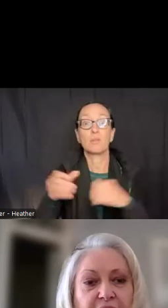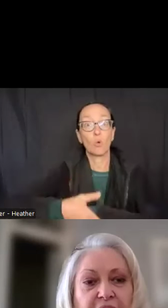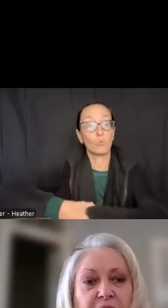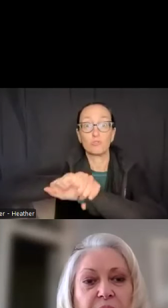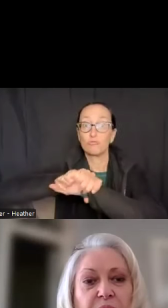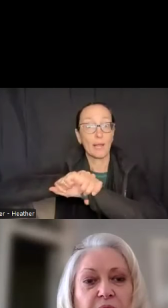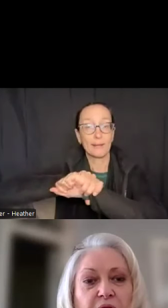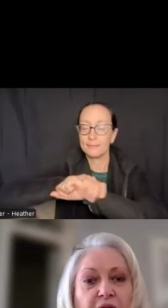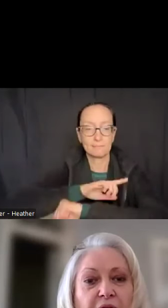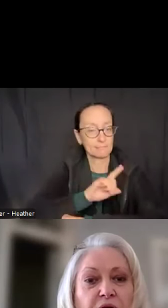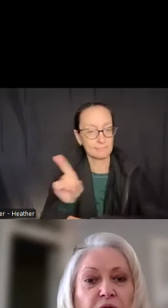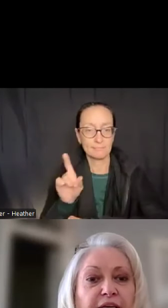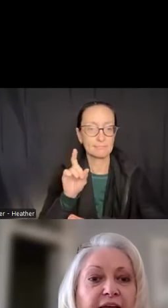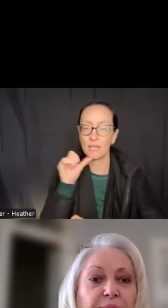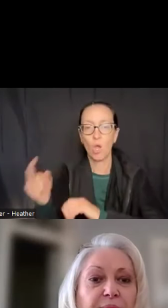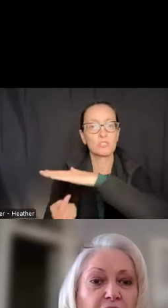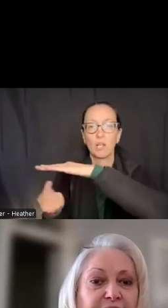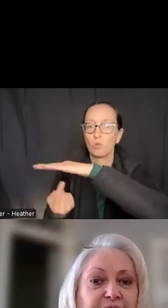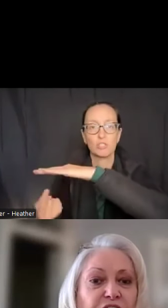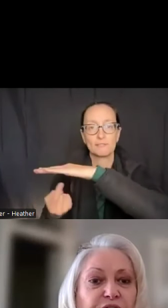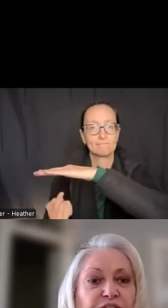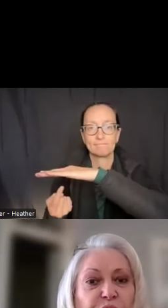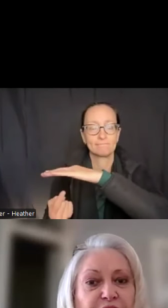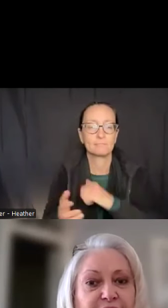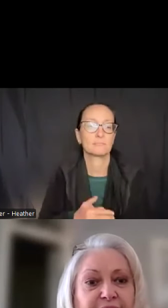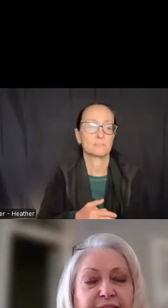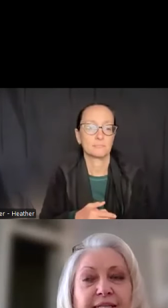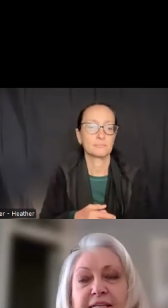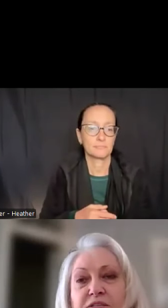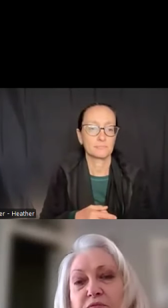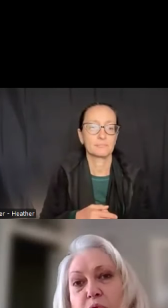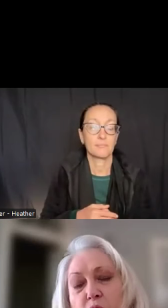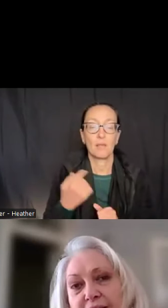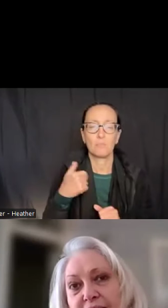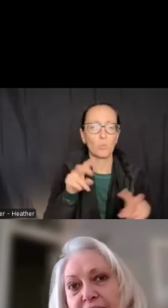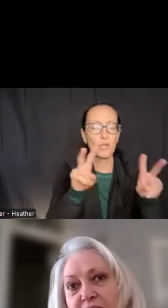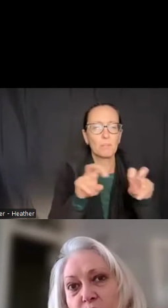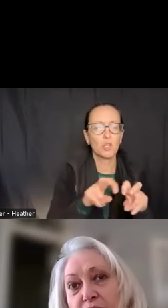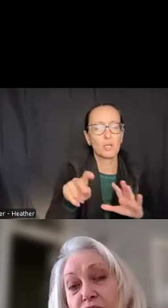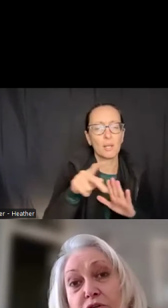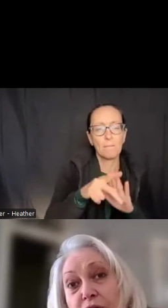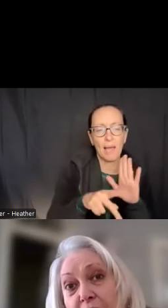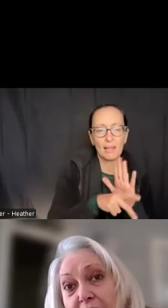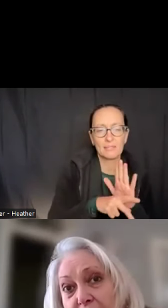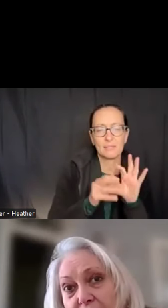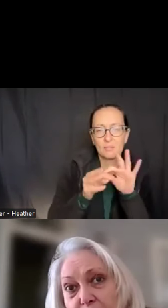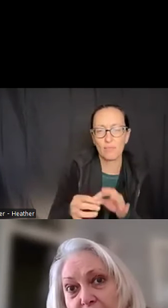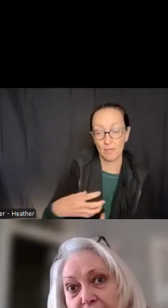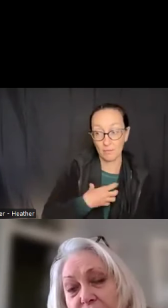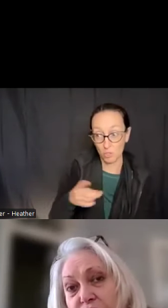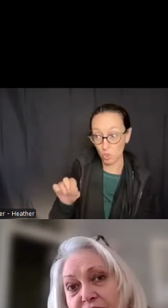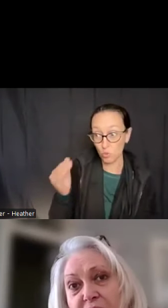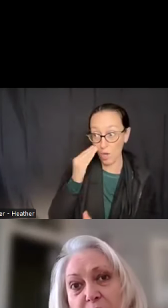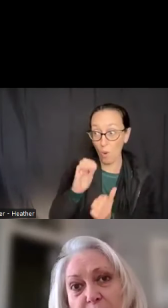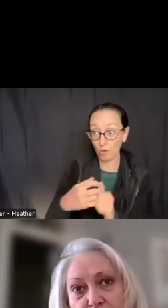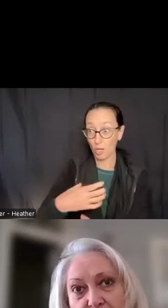seclusion. And we are looking at policies that address grievances and reporting incidents as well. Do you know how to make a